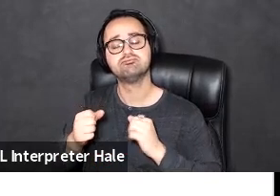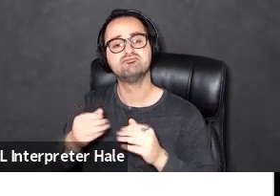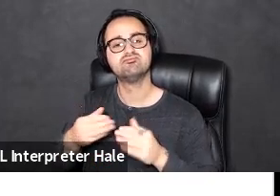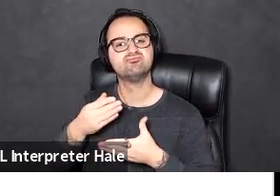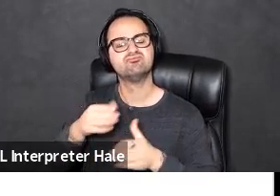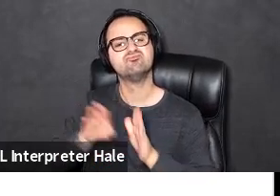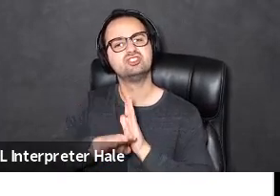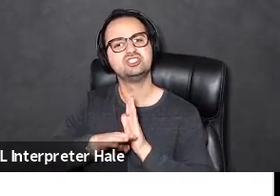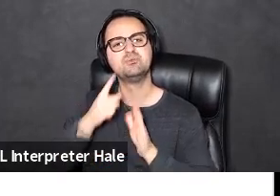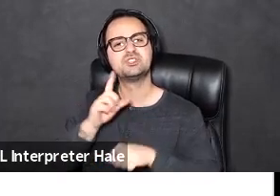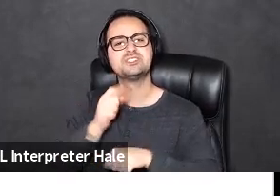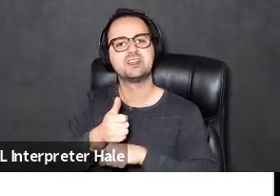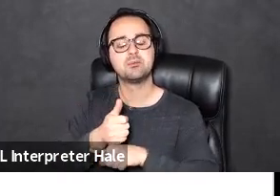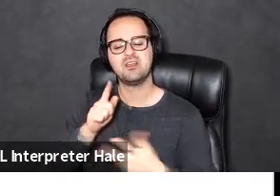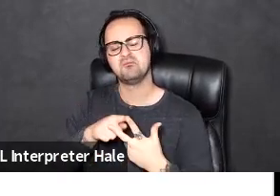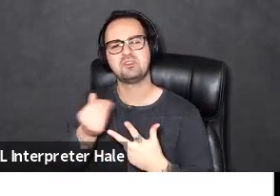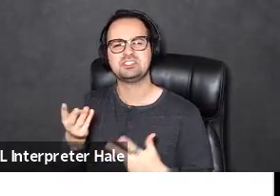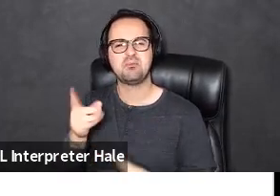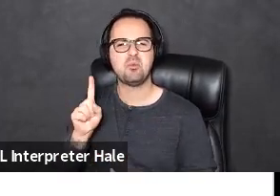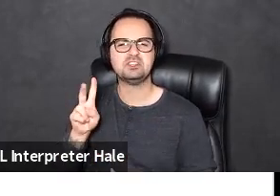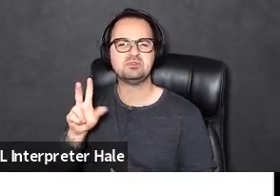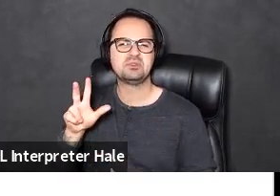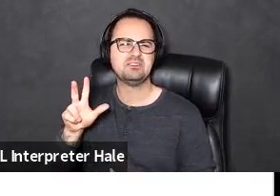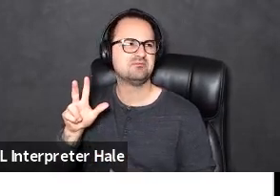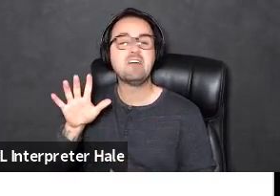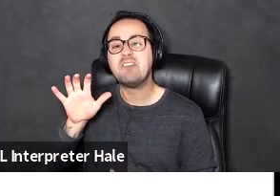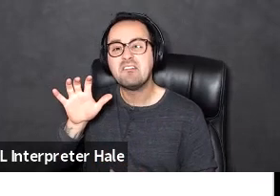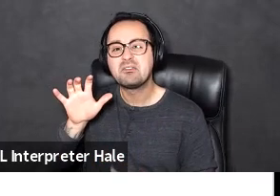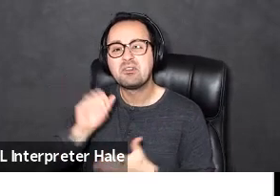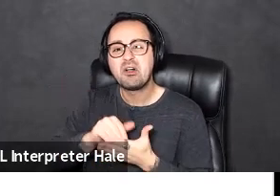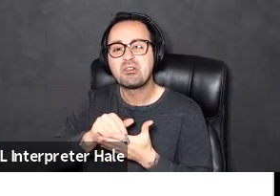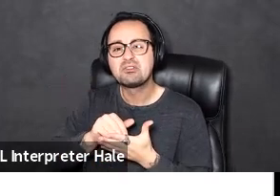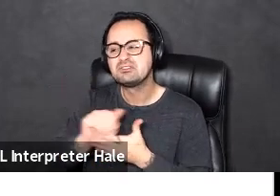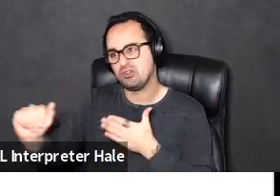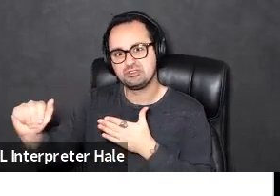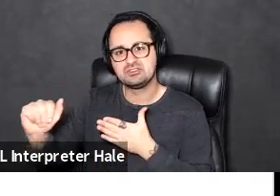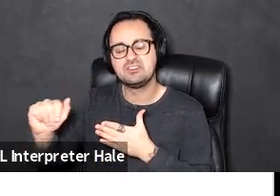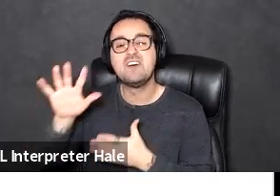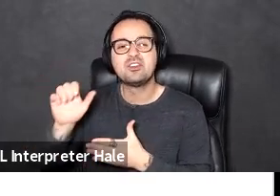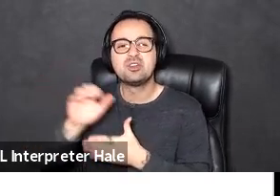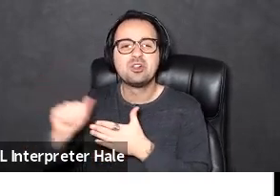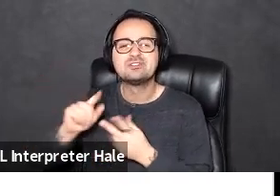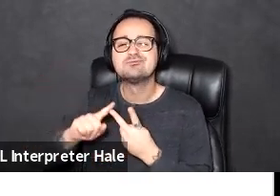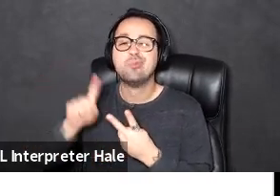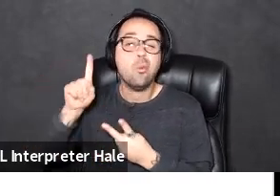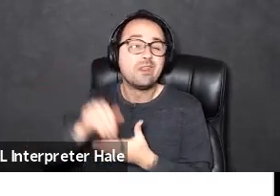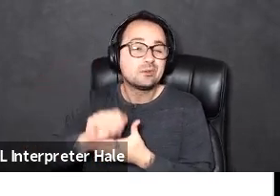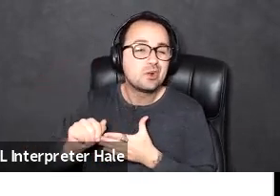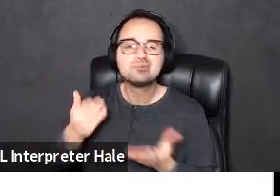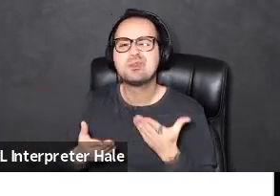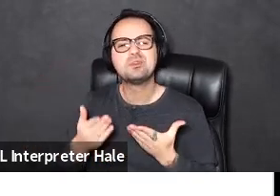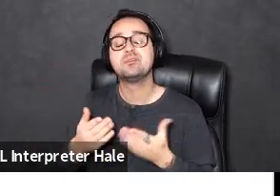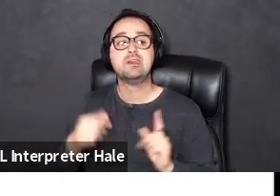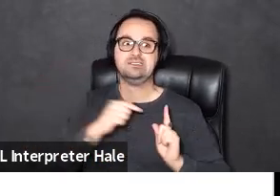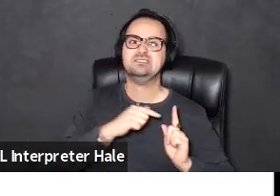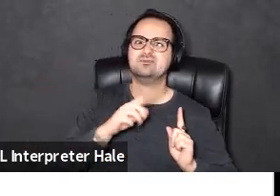trust is, you know, like a couple hundred dollars. It's like $500 to $1,000 versus the $4,000 or $5,000 to set up a third party